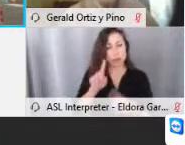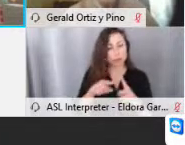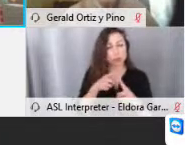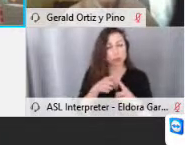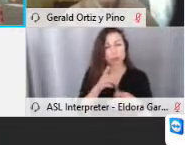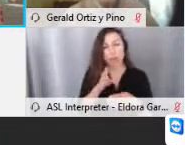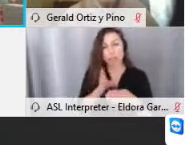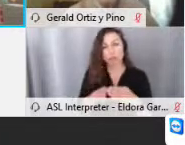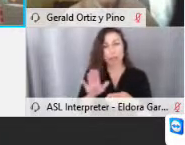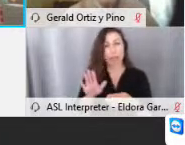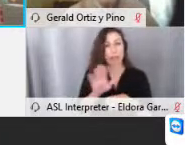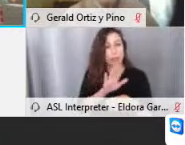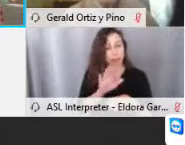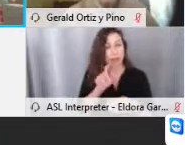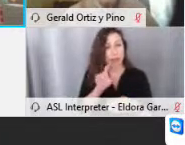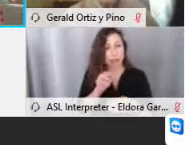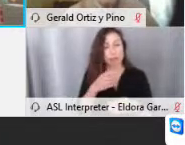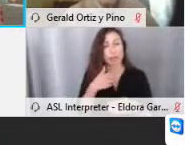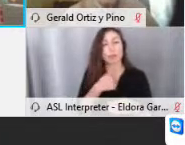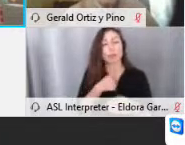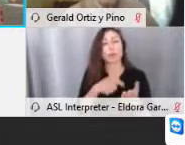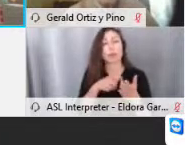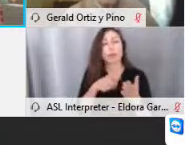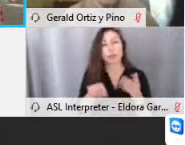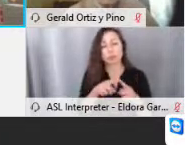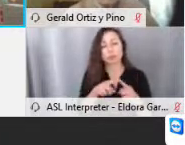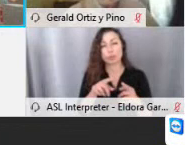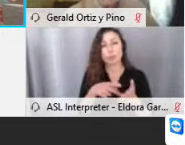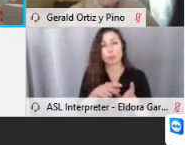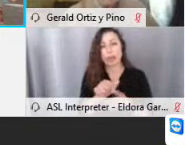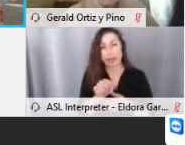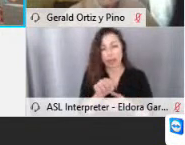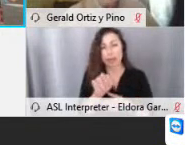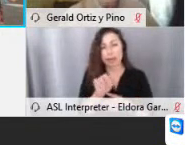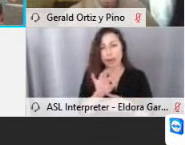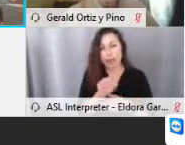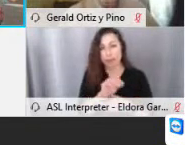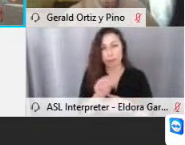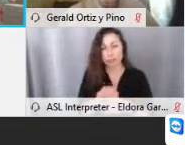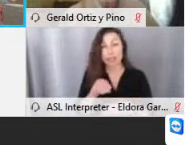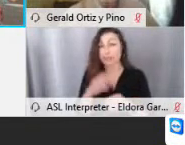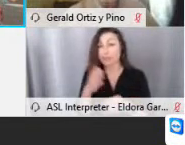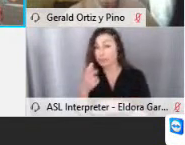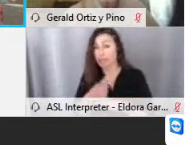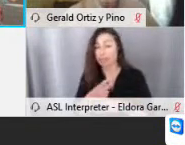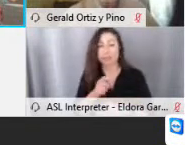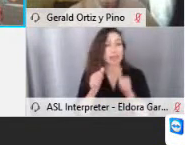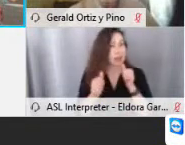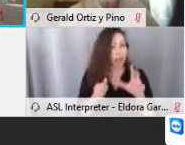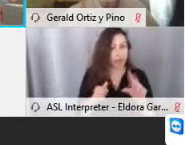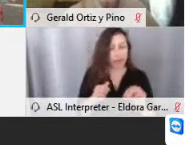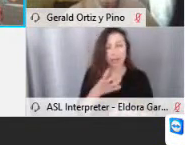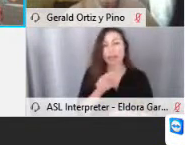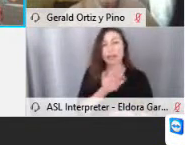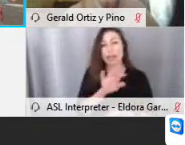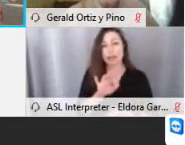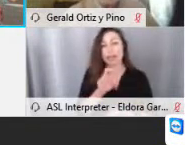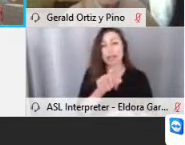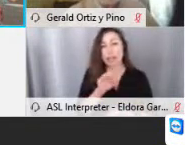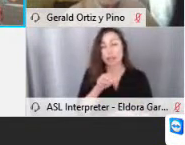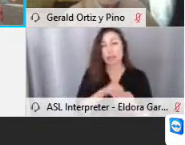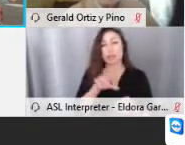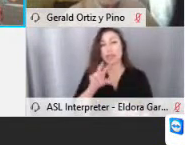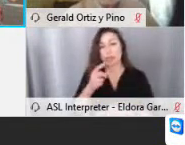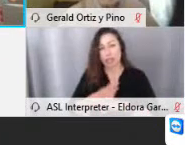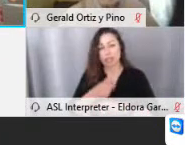adjudicate claims. We're requiring them to pay 90% of their claims in 15 days instead of 30, and 99% of claims in